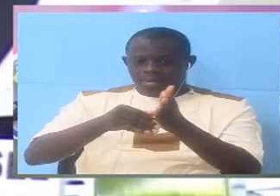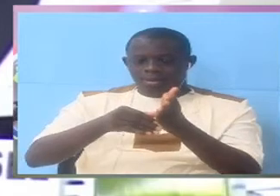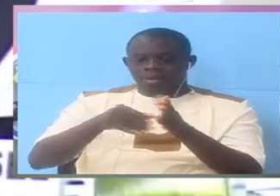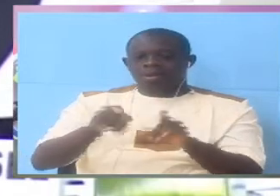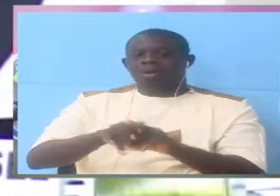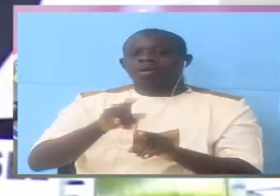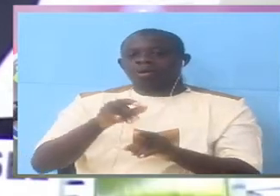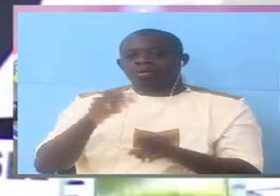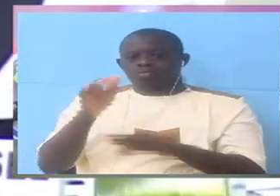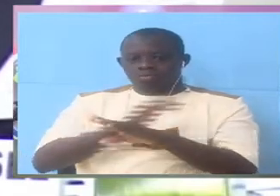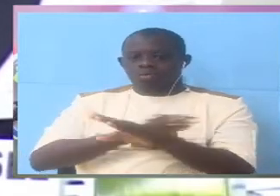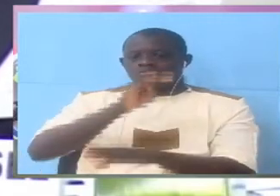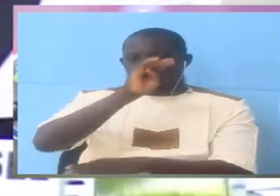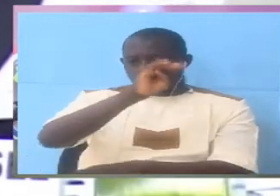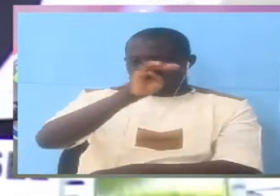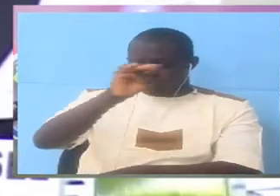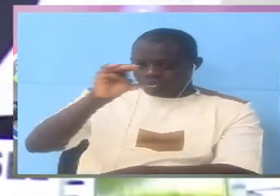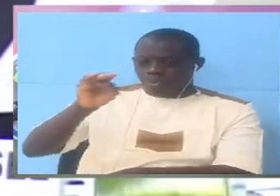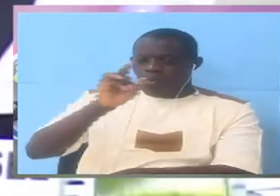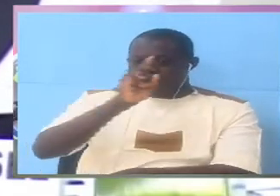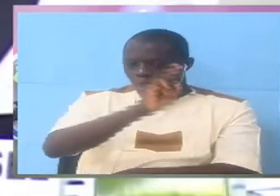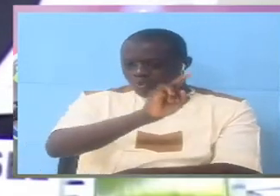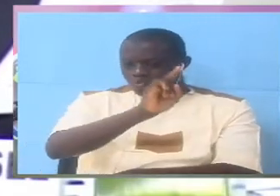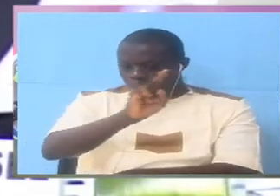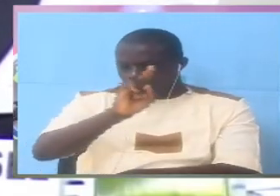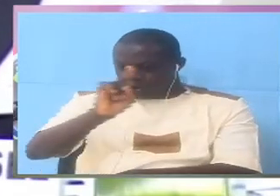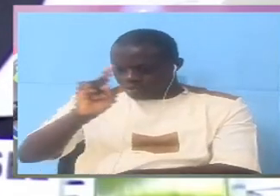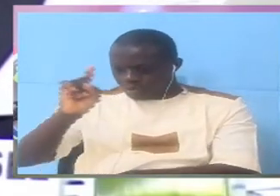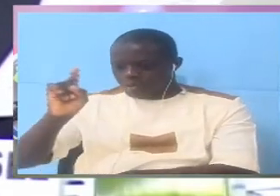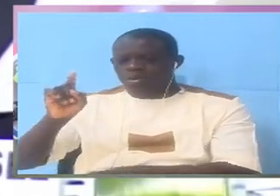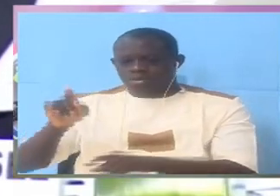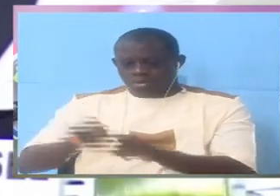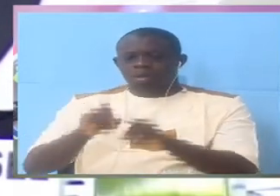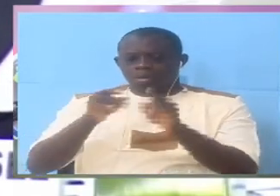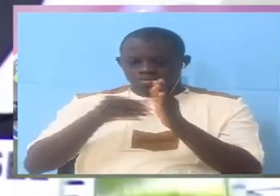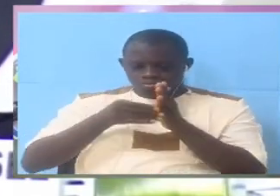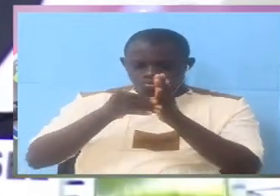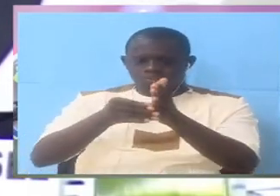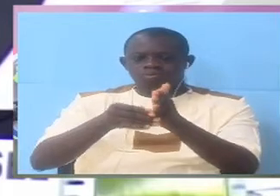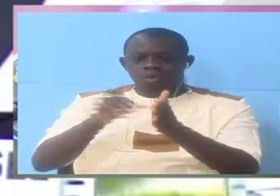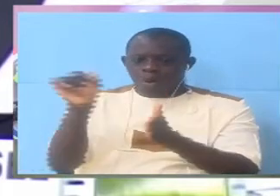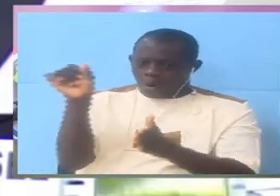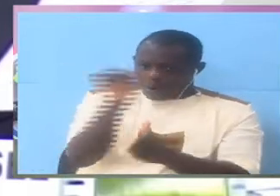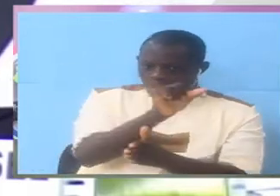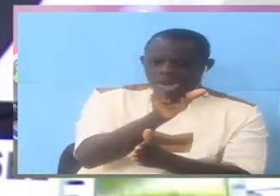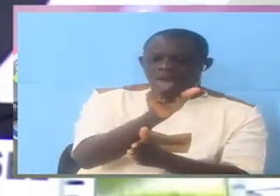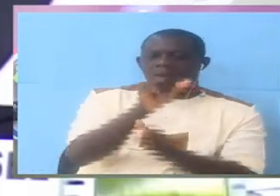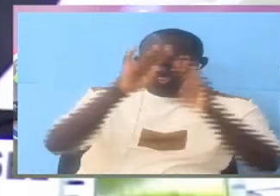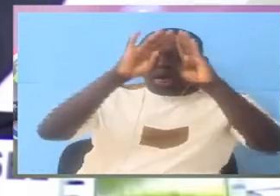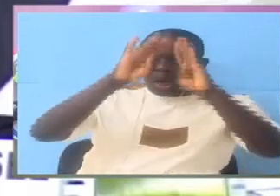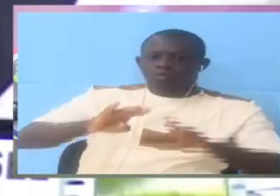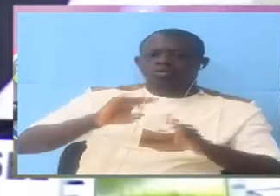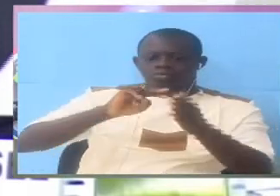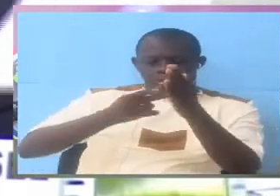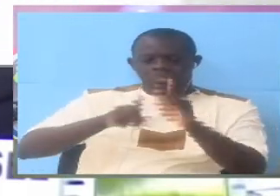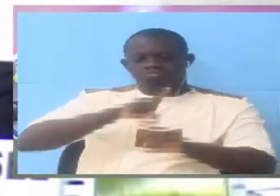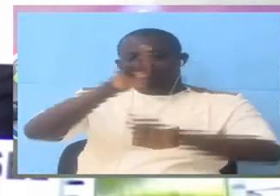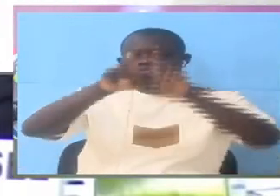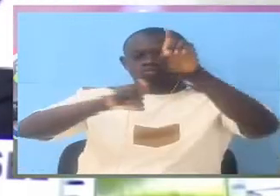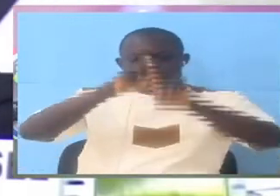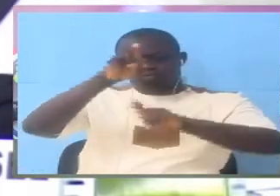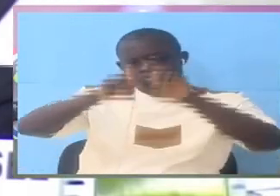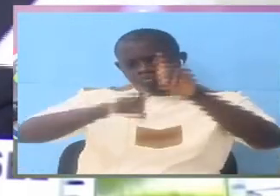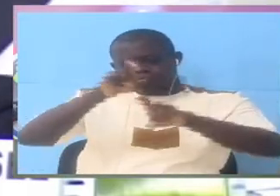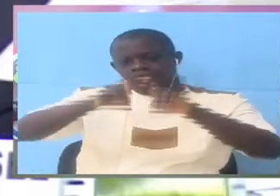used to us to call us one by one to be led to another room, that is the interrogation room. Is